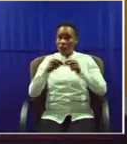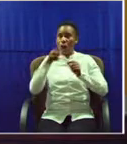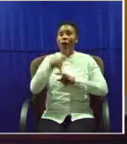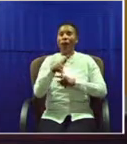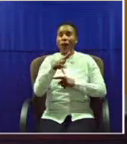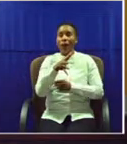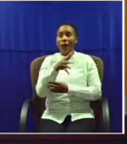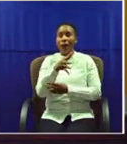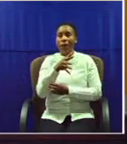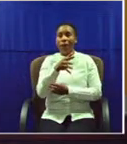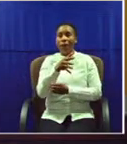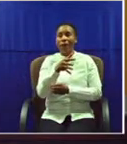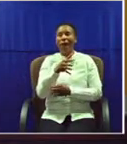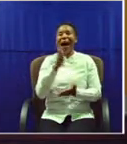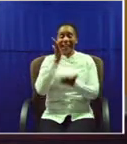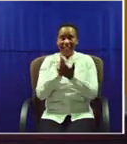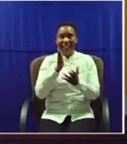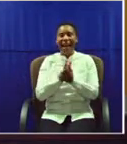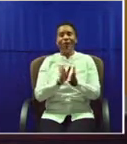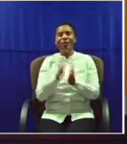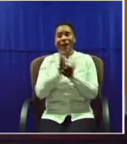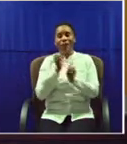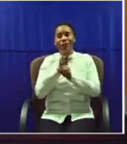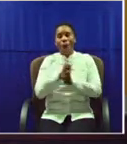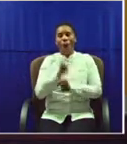Speaker. I can assure you. Speaker.